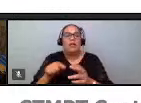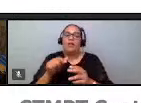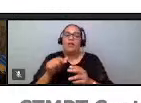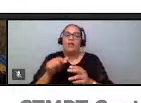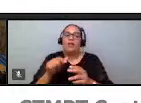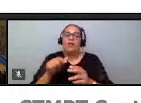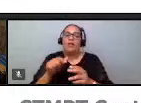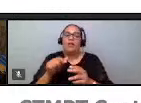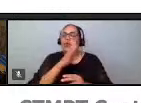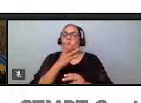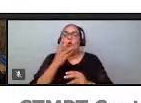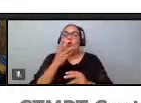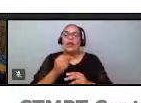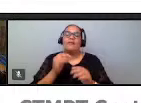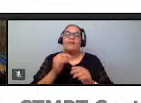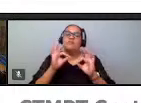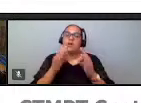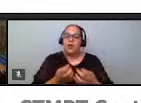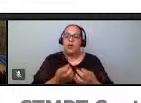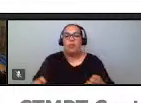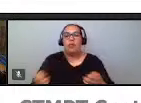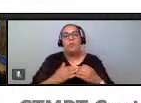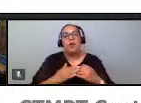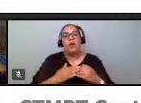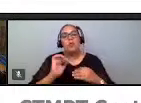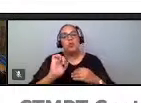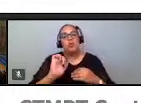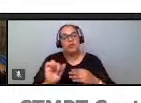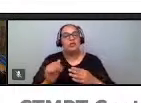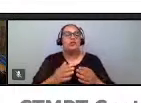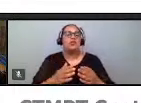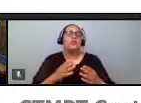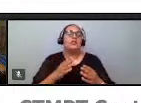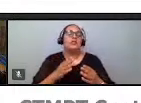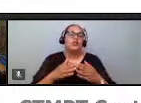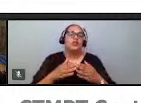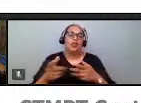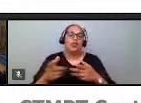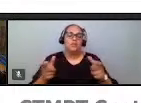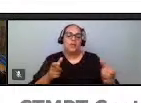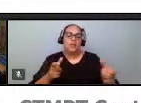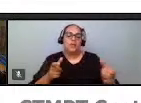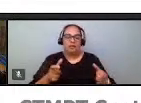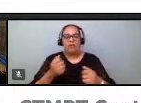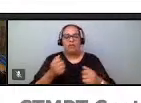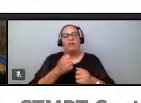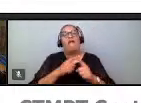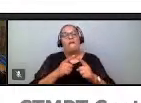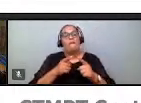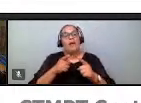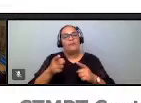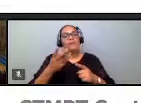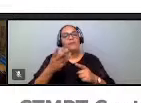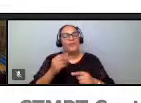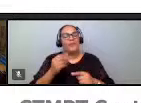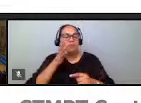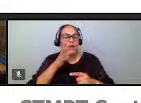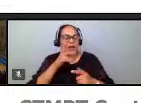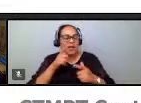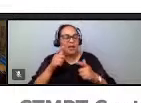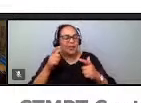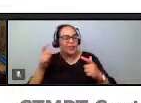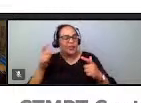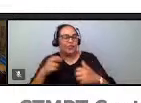have the landside equipment and most of it has to be ship ship gear and the landside equipment we've had major major